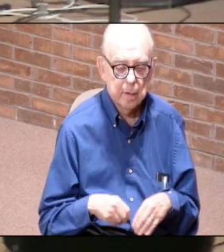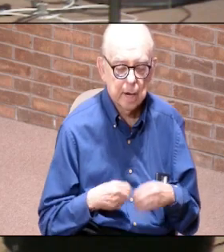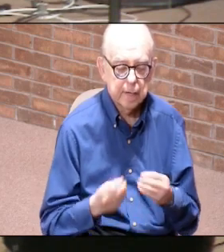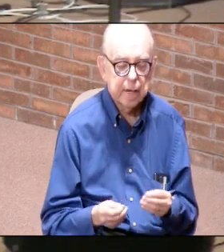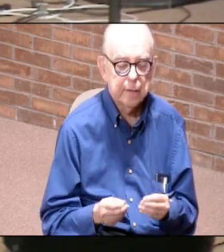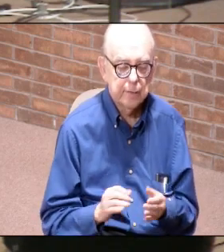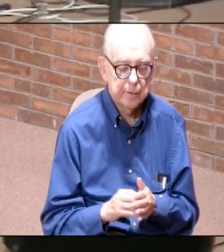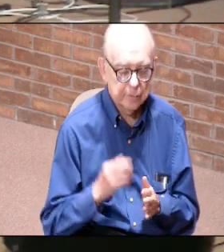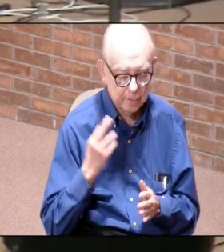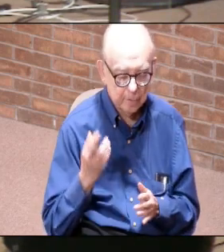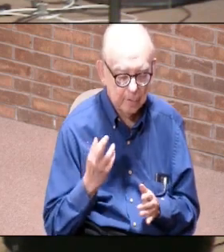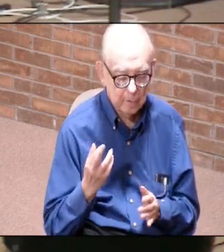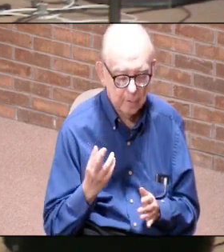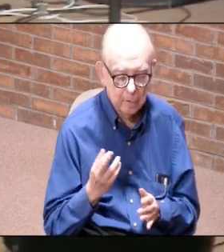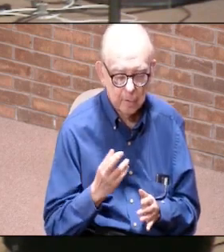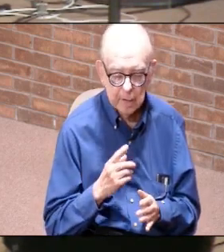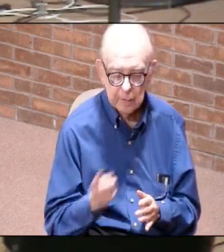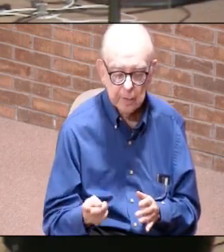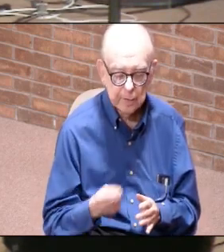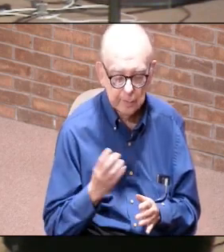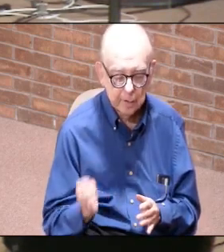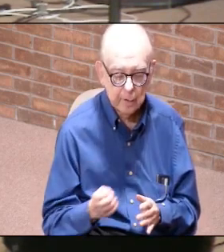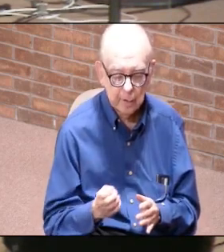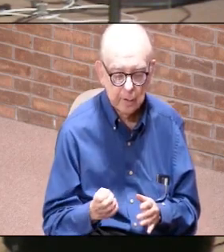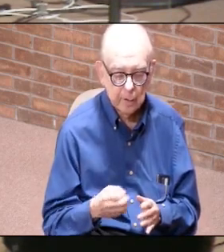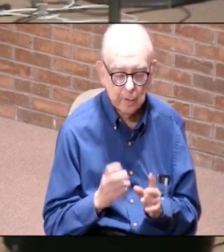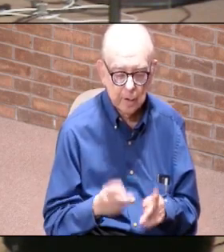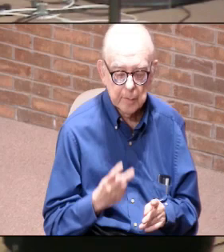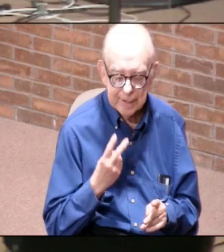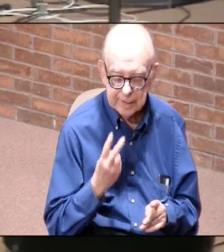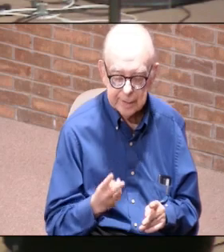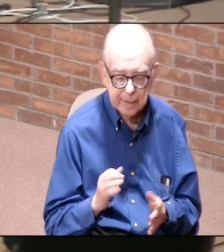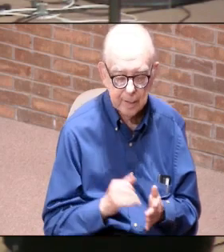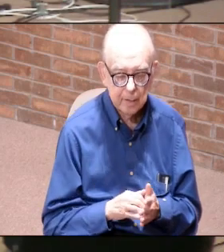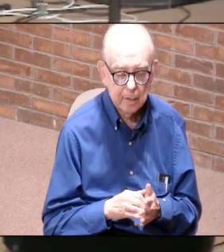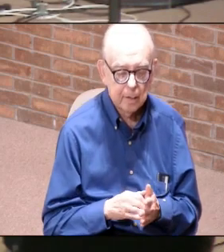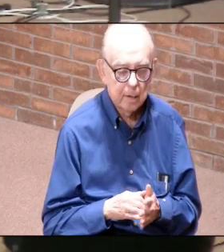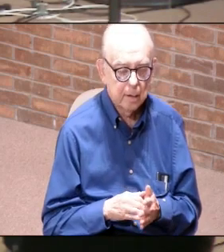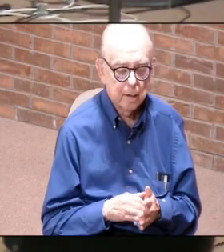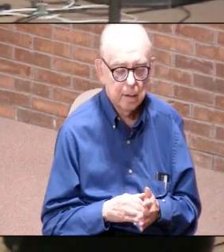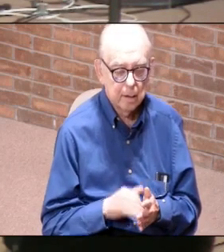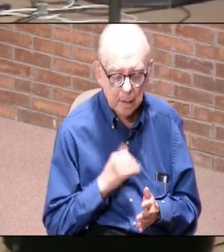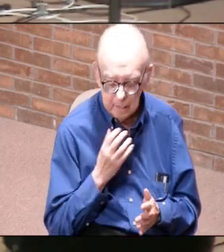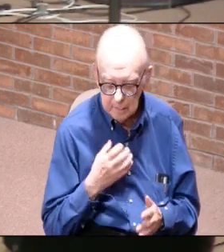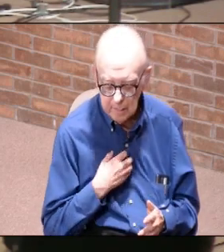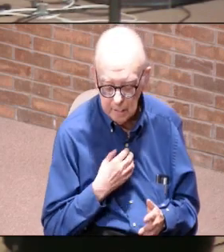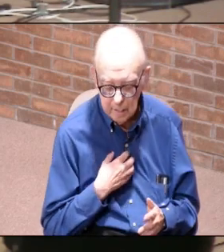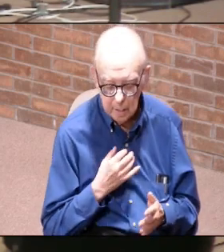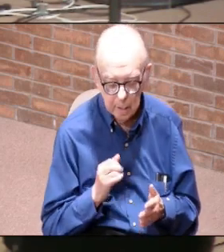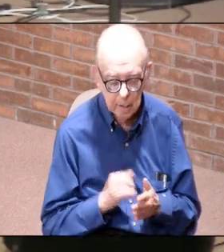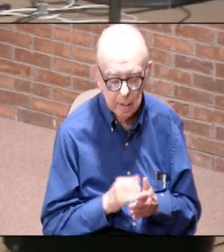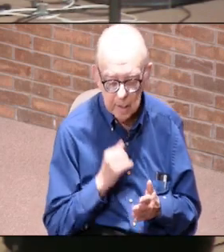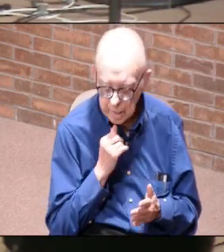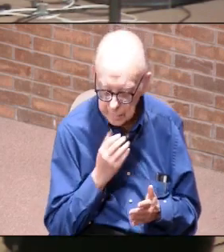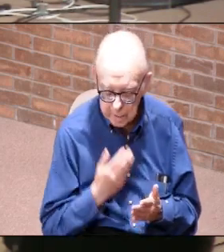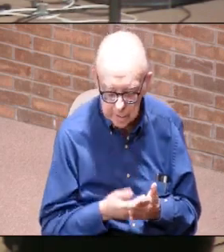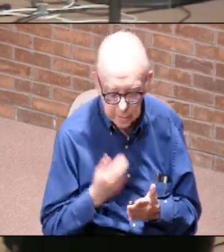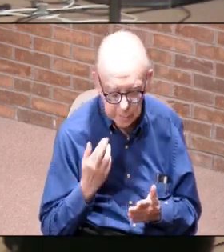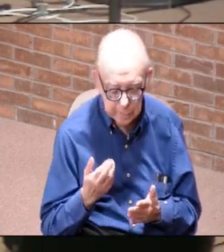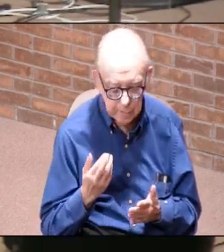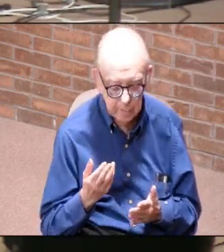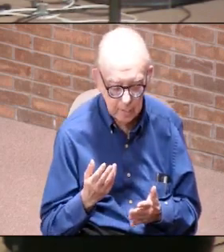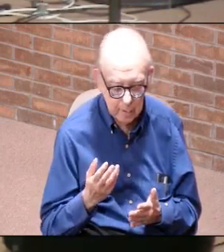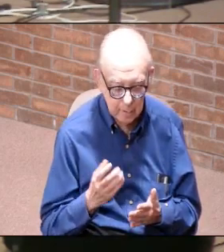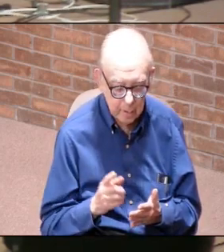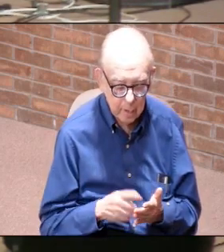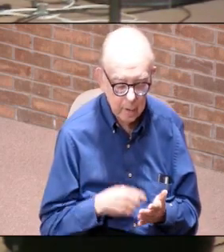cause, so that it's there forever for anybody to walk and see. But I'm not complaining and saying that's not a good cause. I'm just